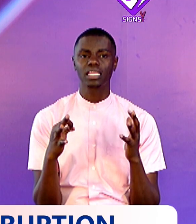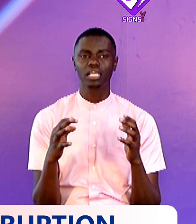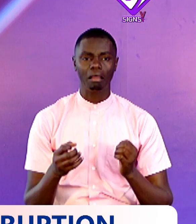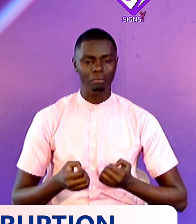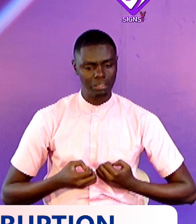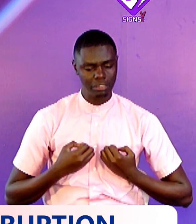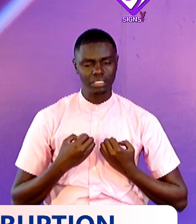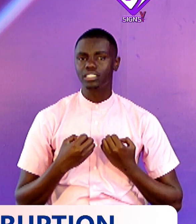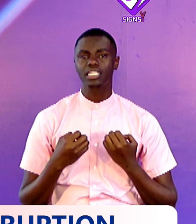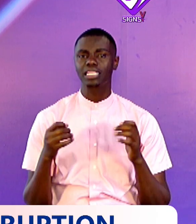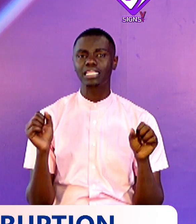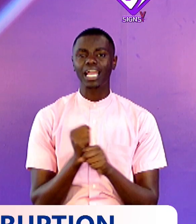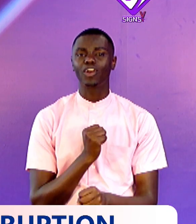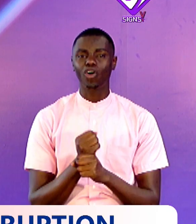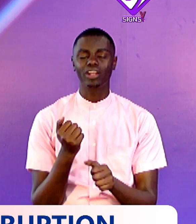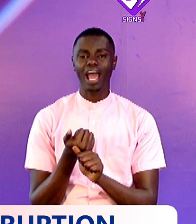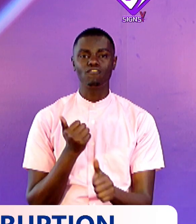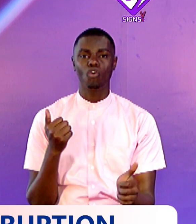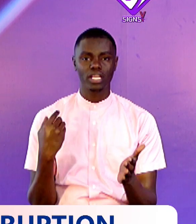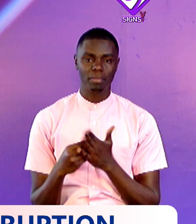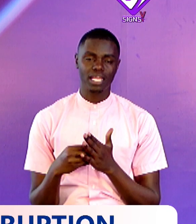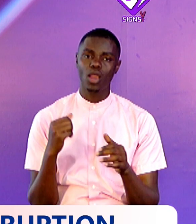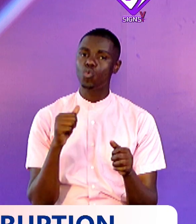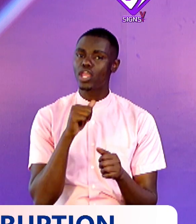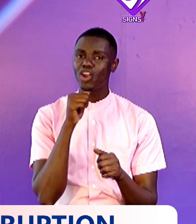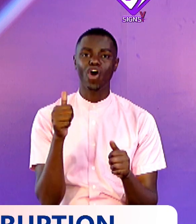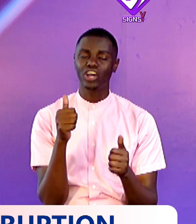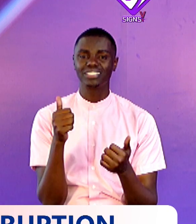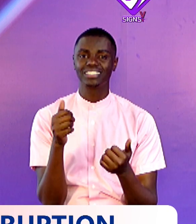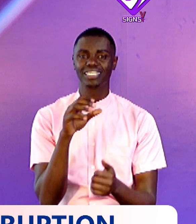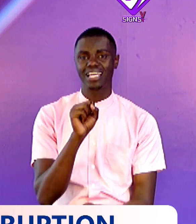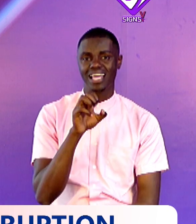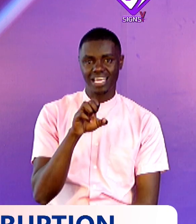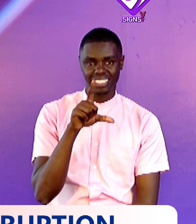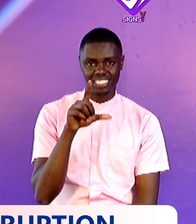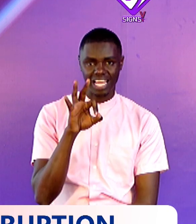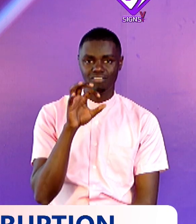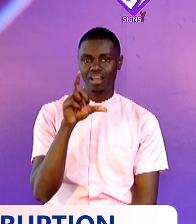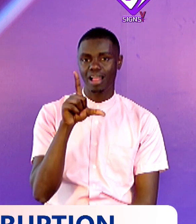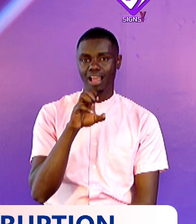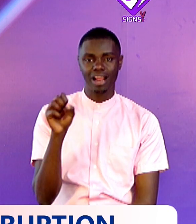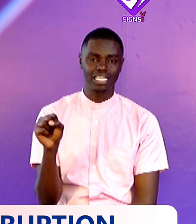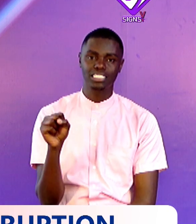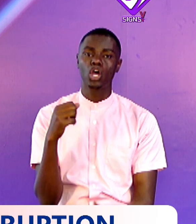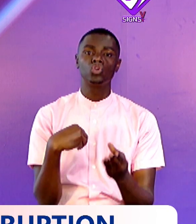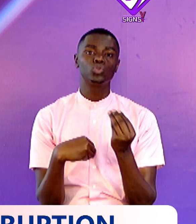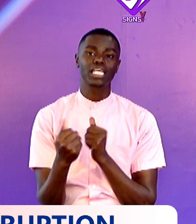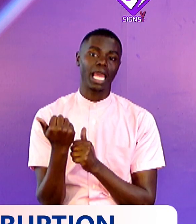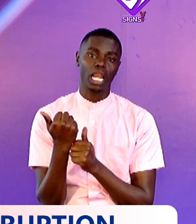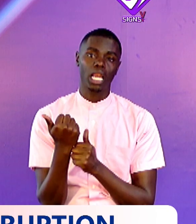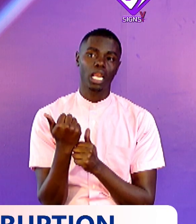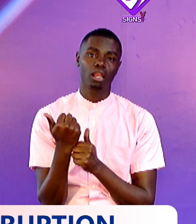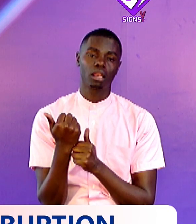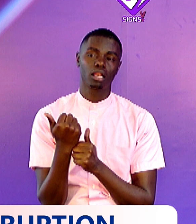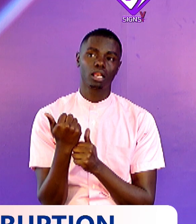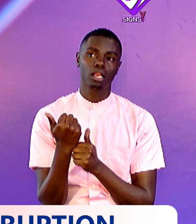money? That is what I'm saying. We are not selfless enough. So you easily sell out what